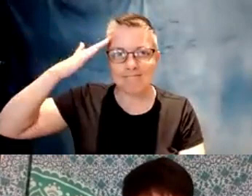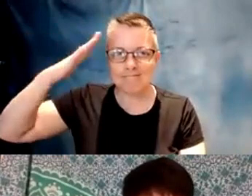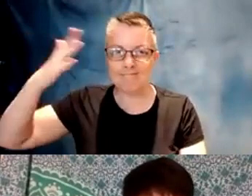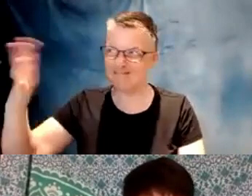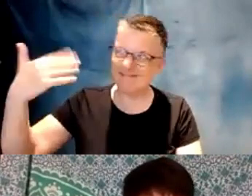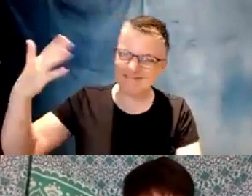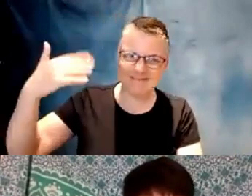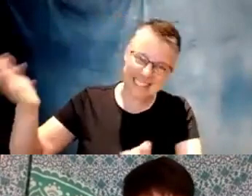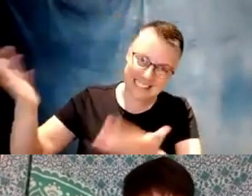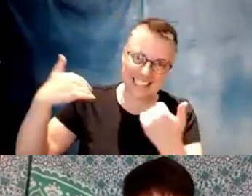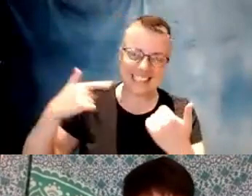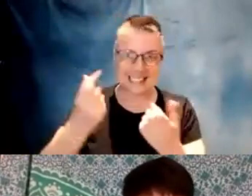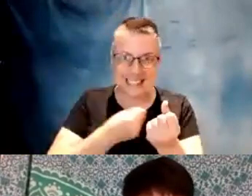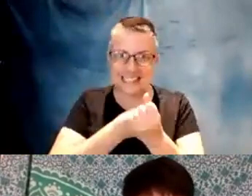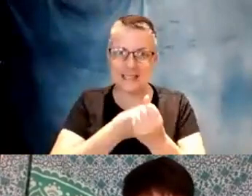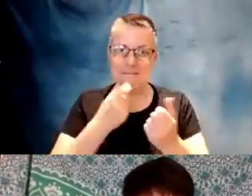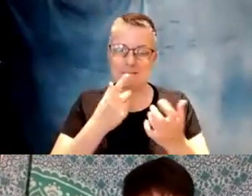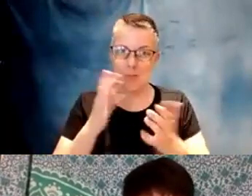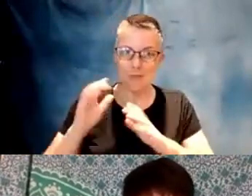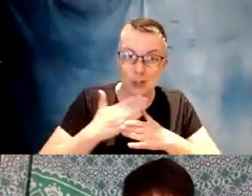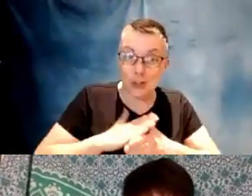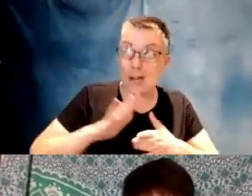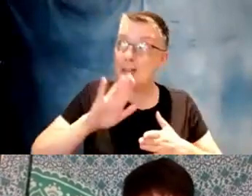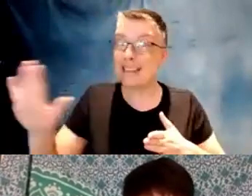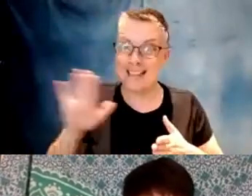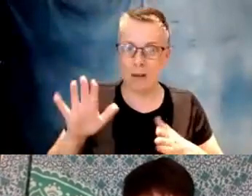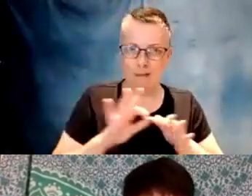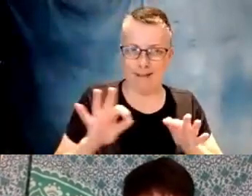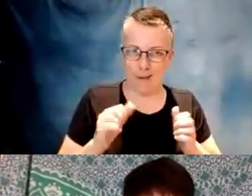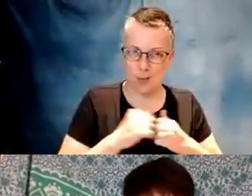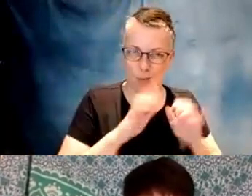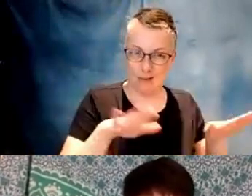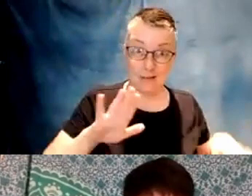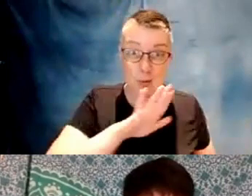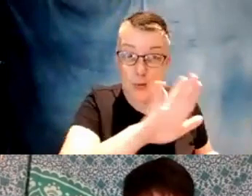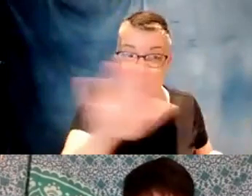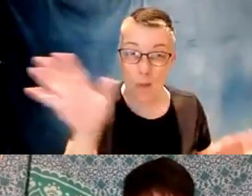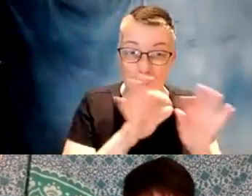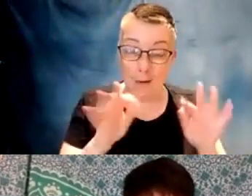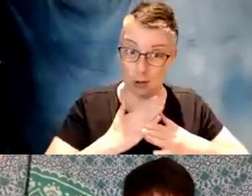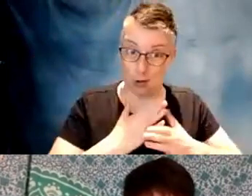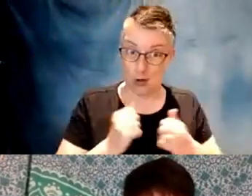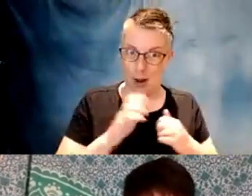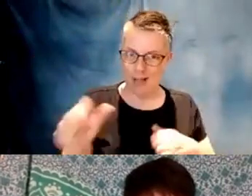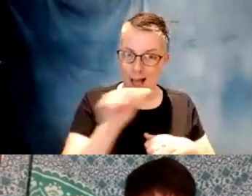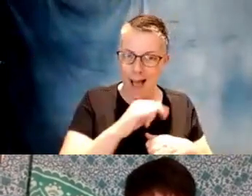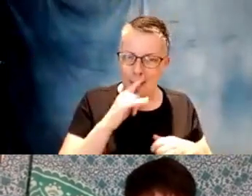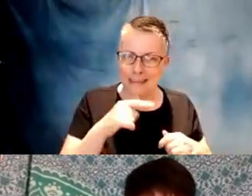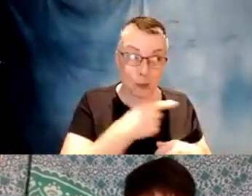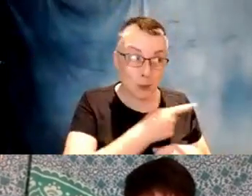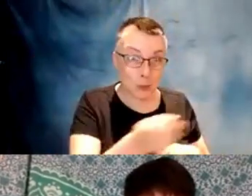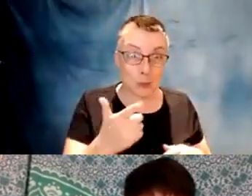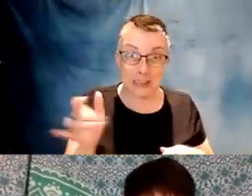out and support and share their language, your language with a younger